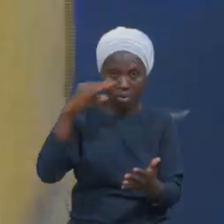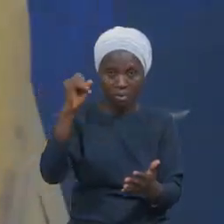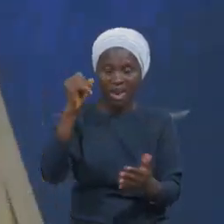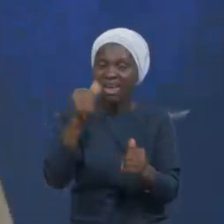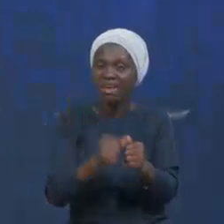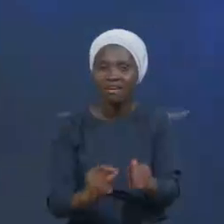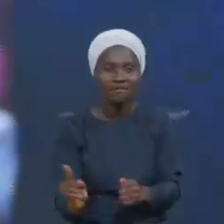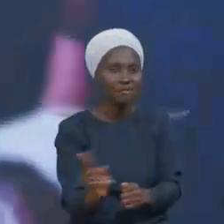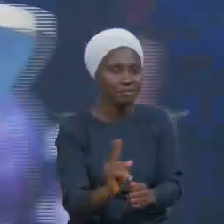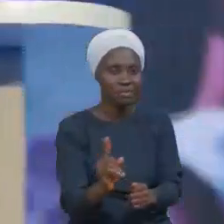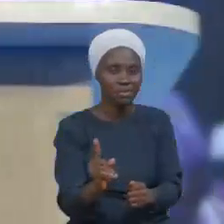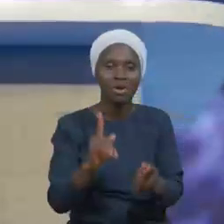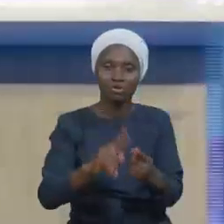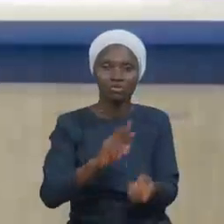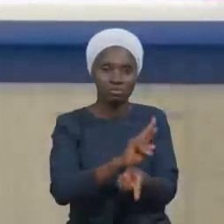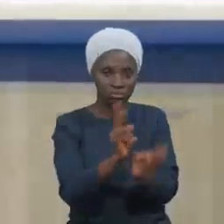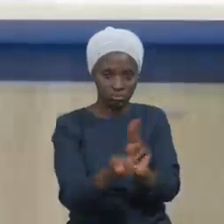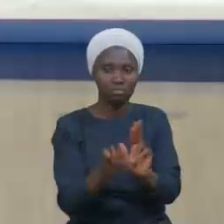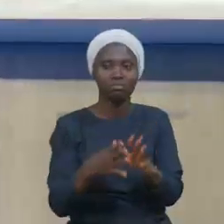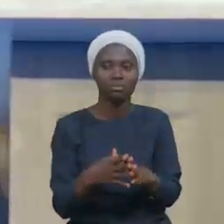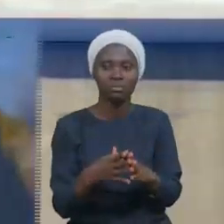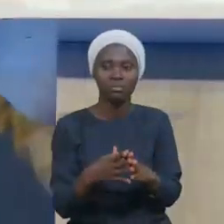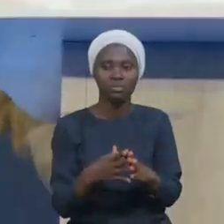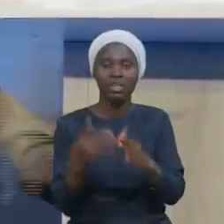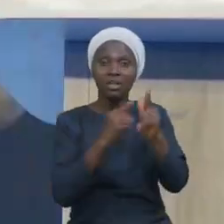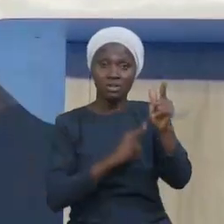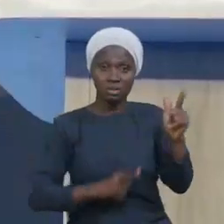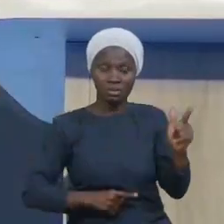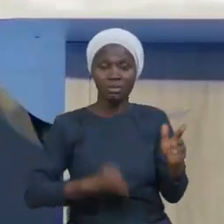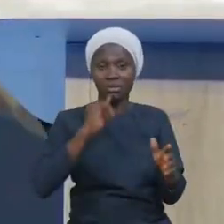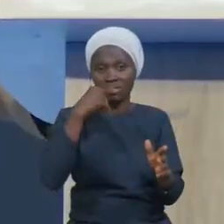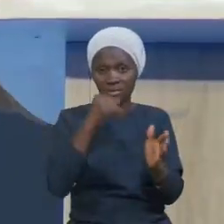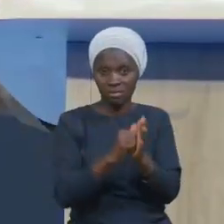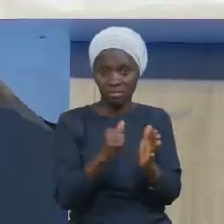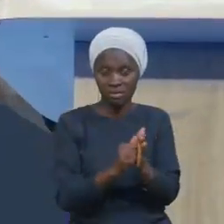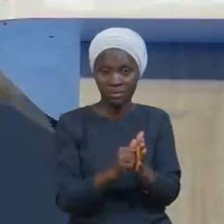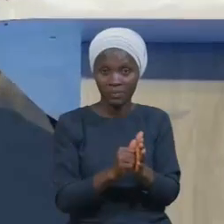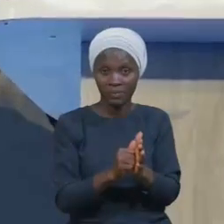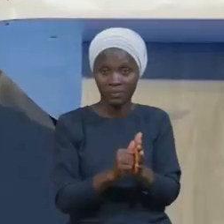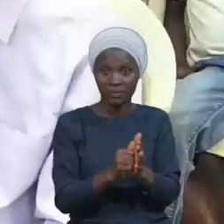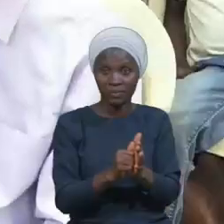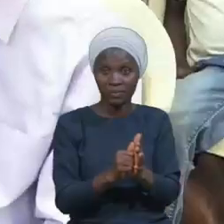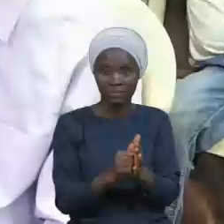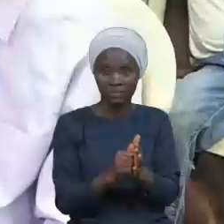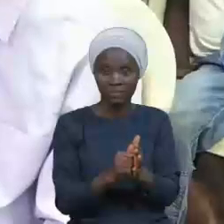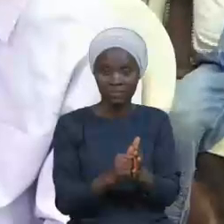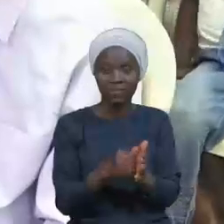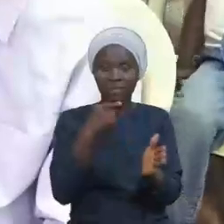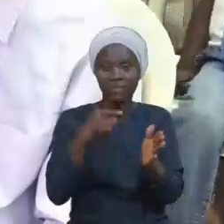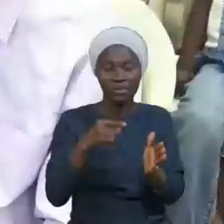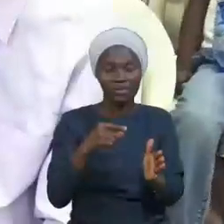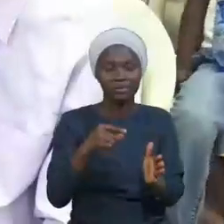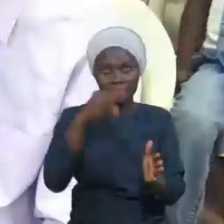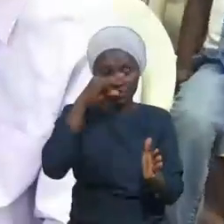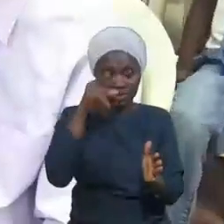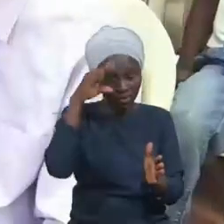everywhere to repent. The Lord is saying, will settle the past, everything you've done in